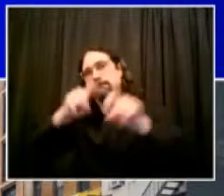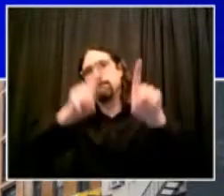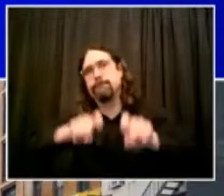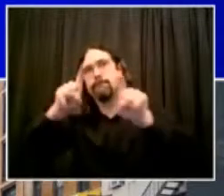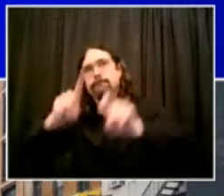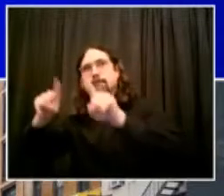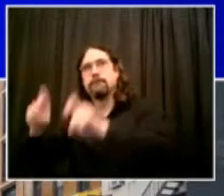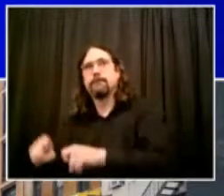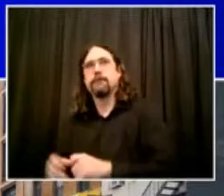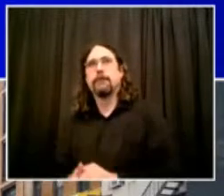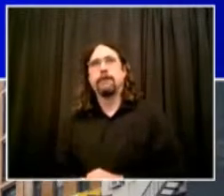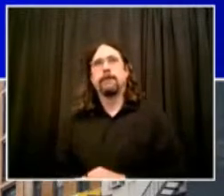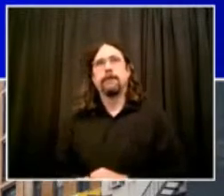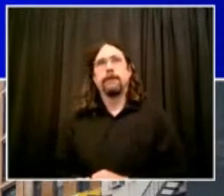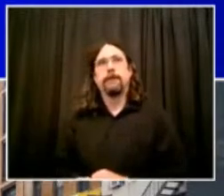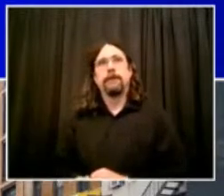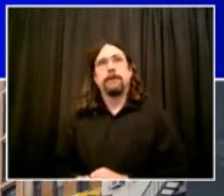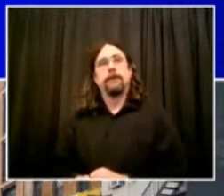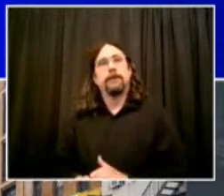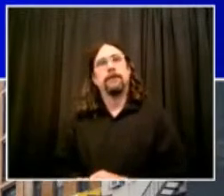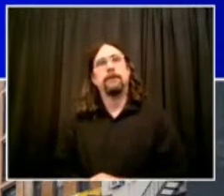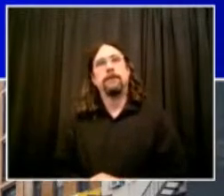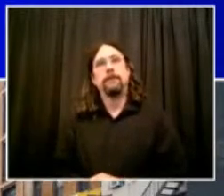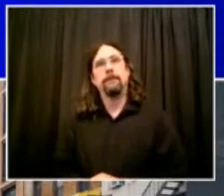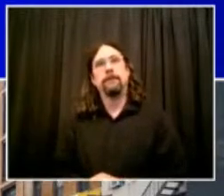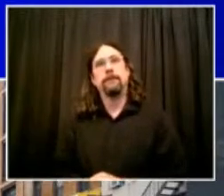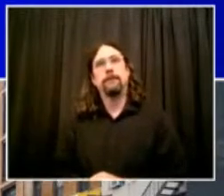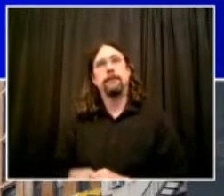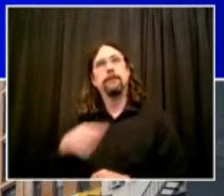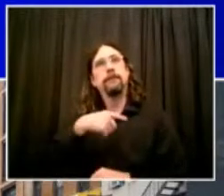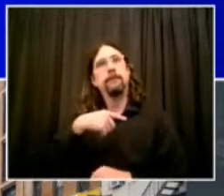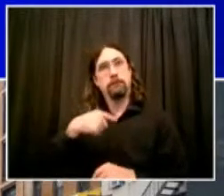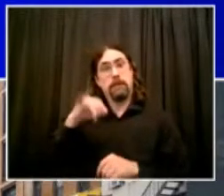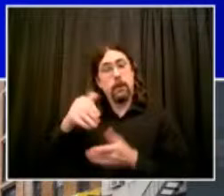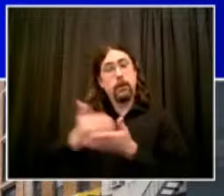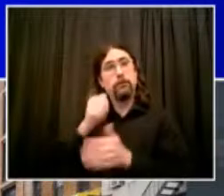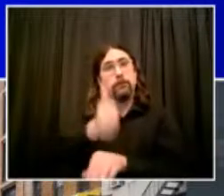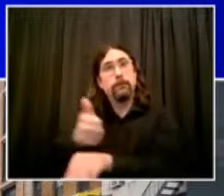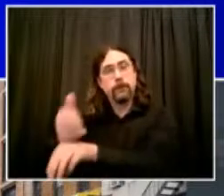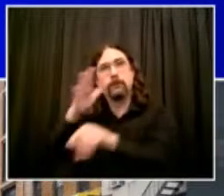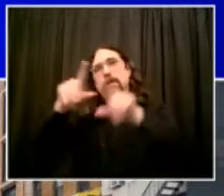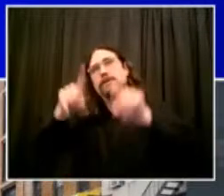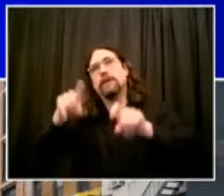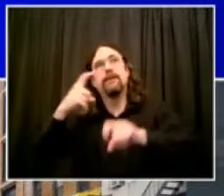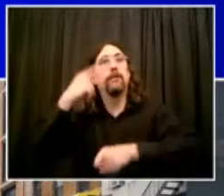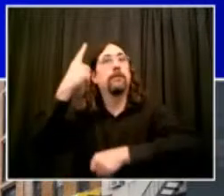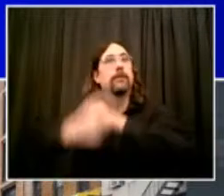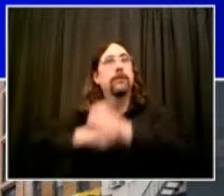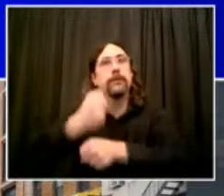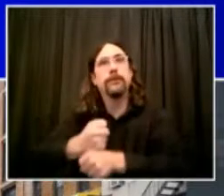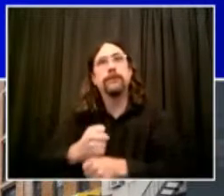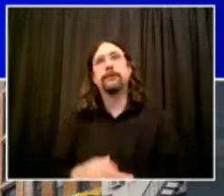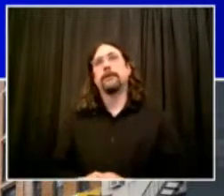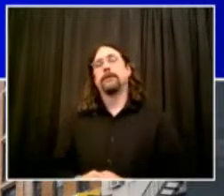June and October, starting this month with the first one, Main Street in Queens. And then on top of that,